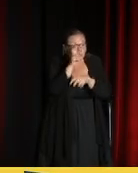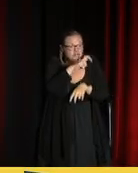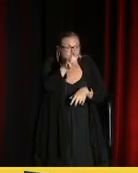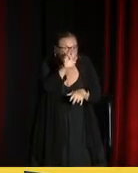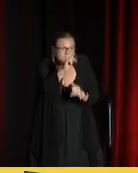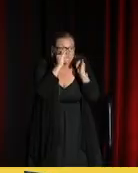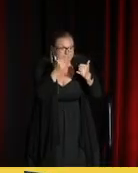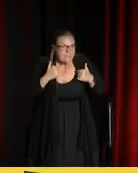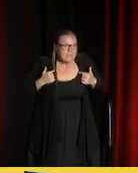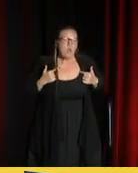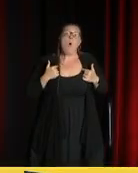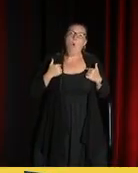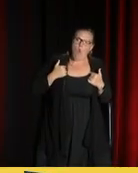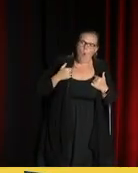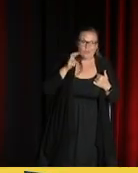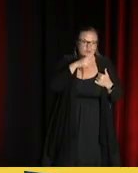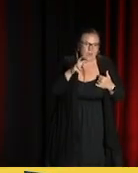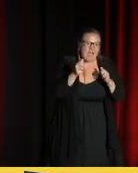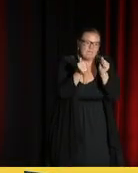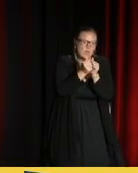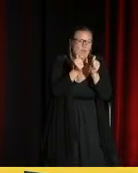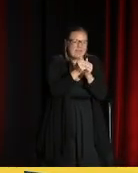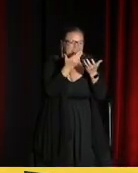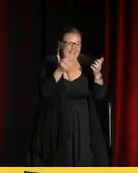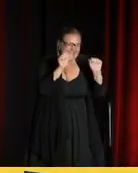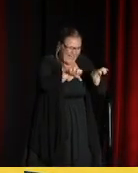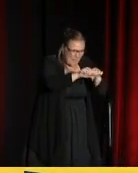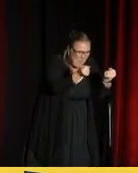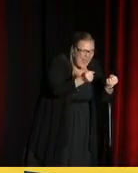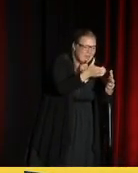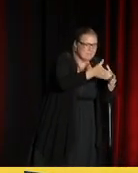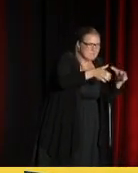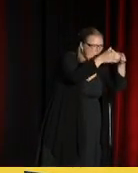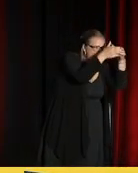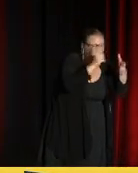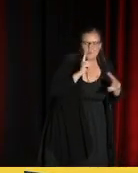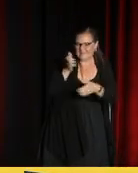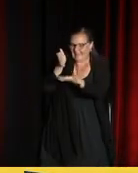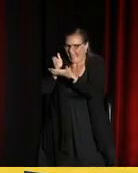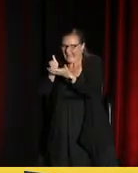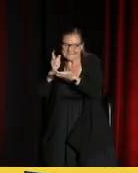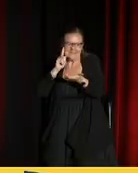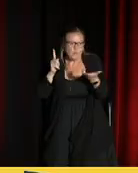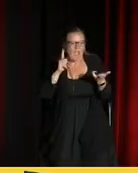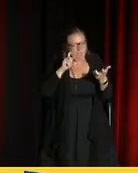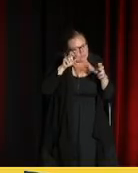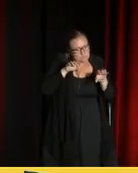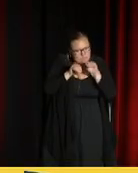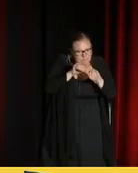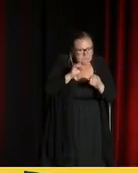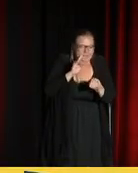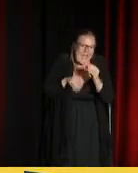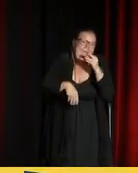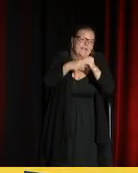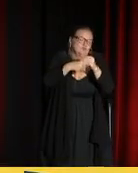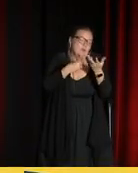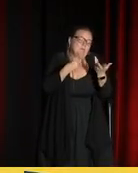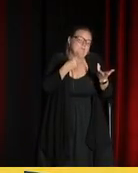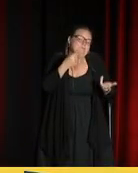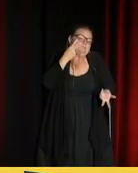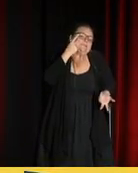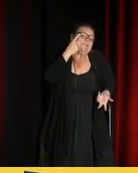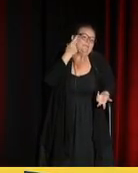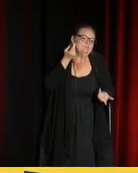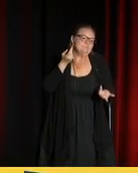much as I do, and you travel with breakable objects like bottles and glasses, you have to pack extras in case something